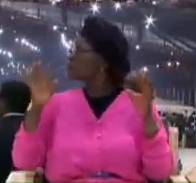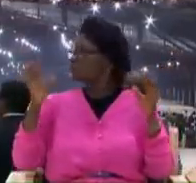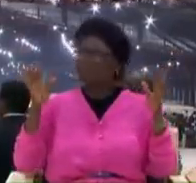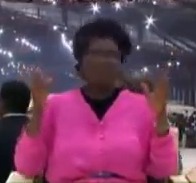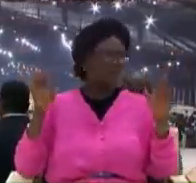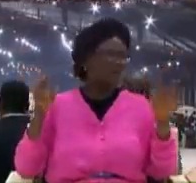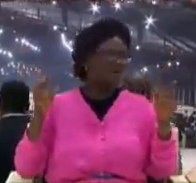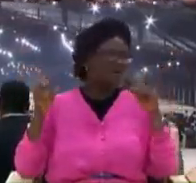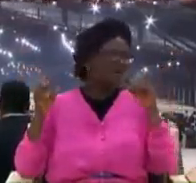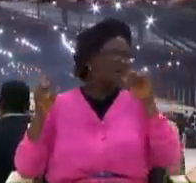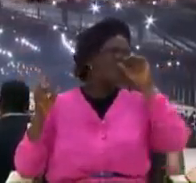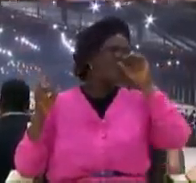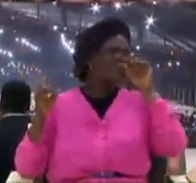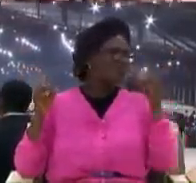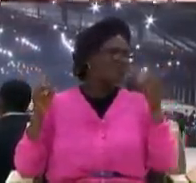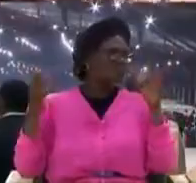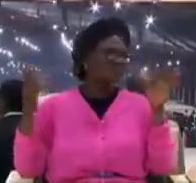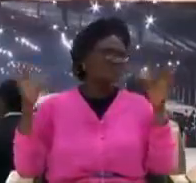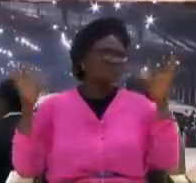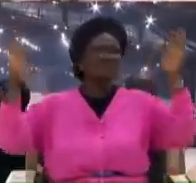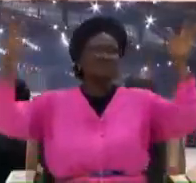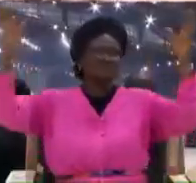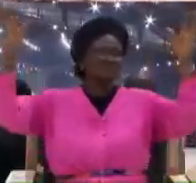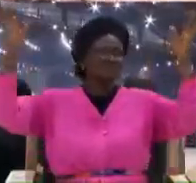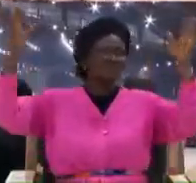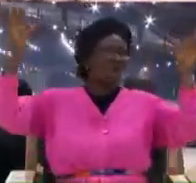Keep clapping, keep clapping, keep clapping.